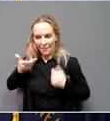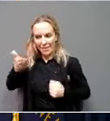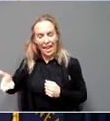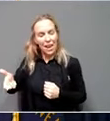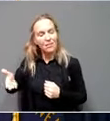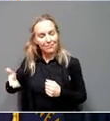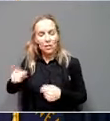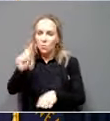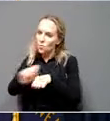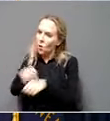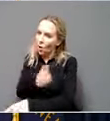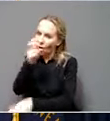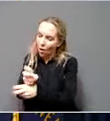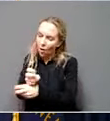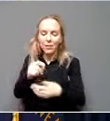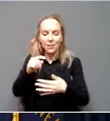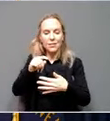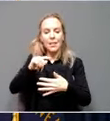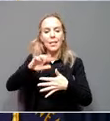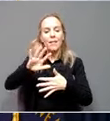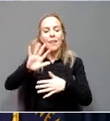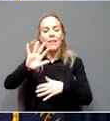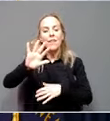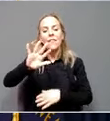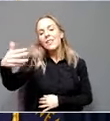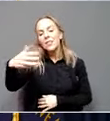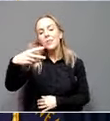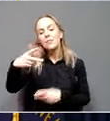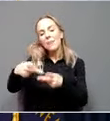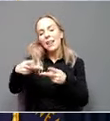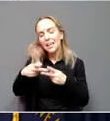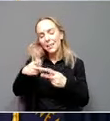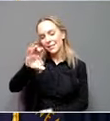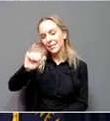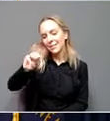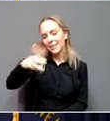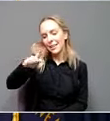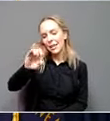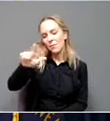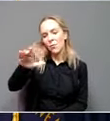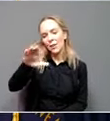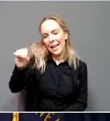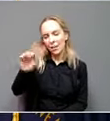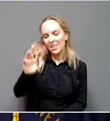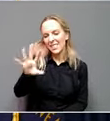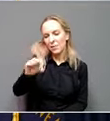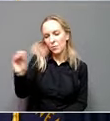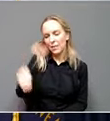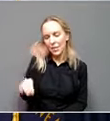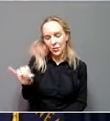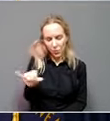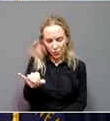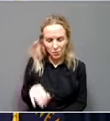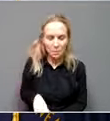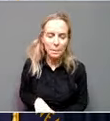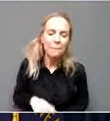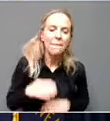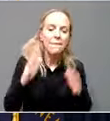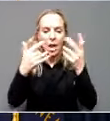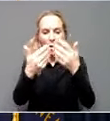Campbell County and Northern Kentucky at 65% as well. Let's break it down by age